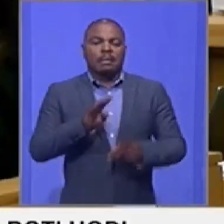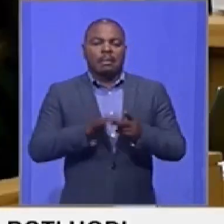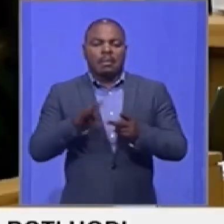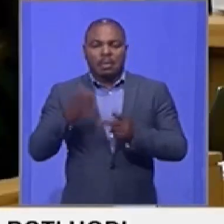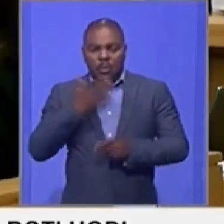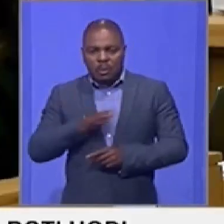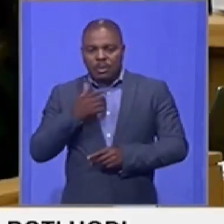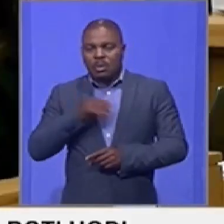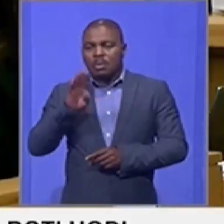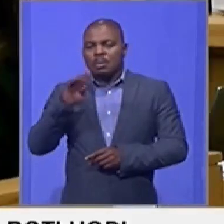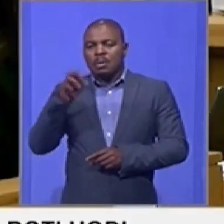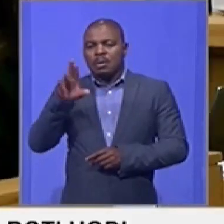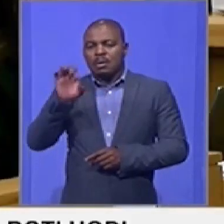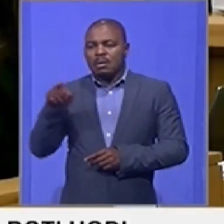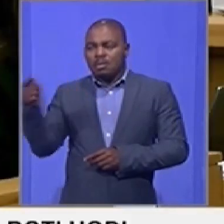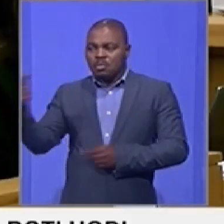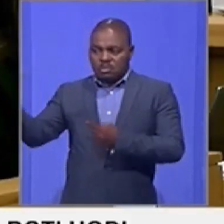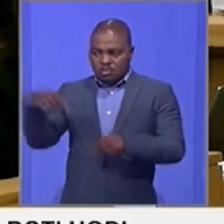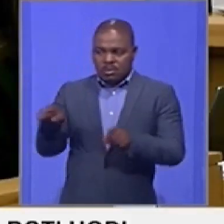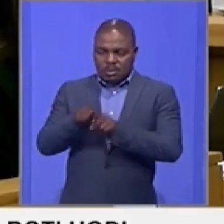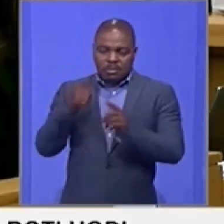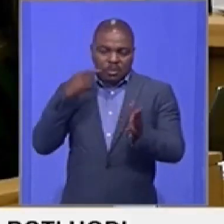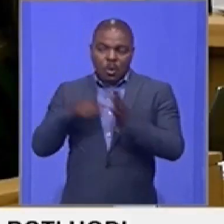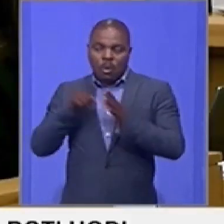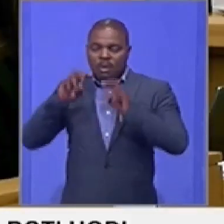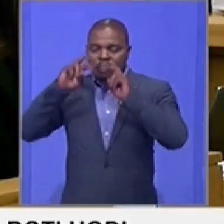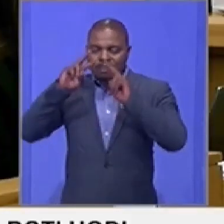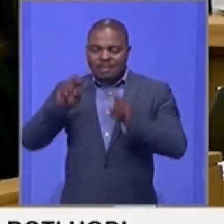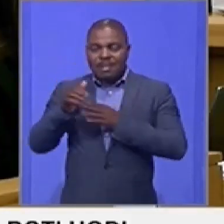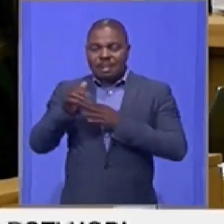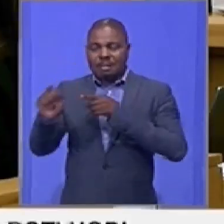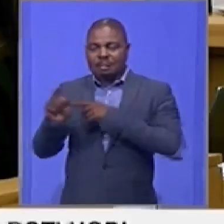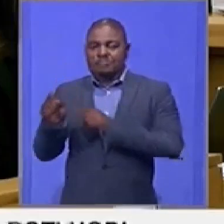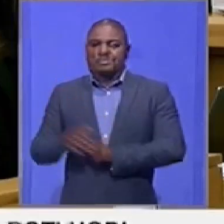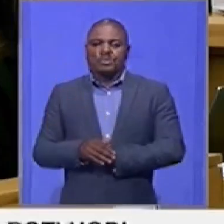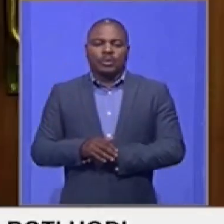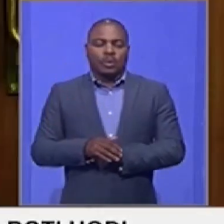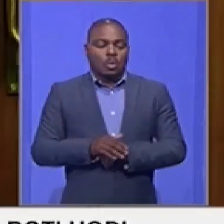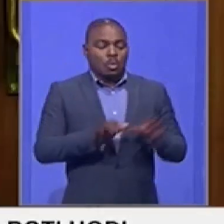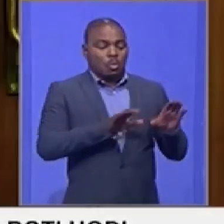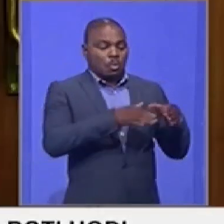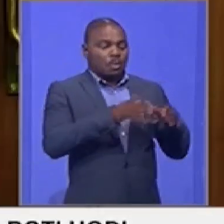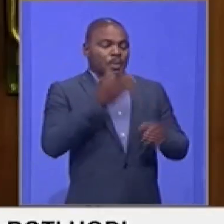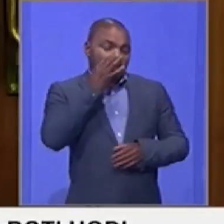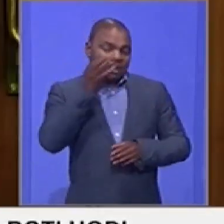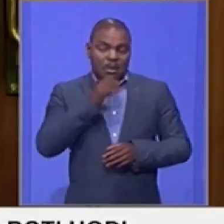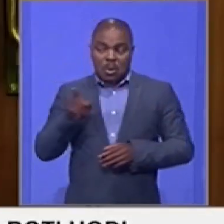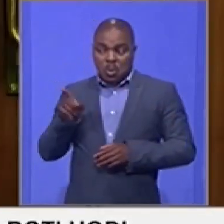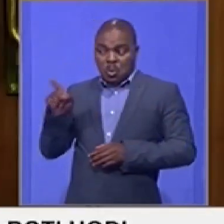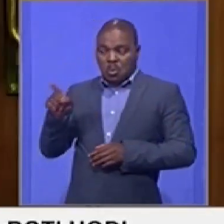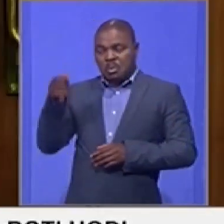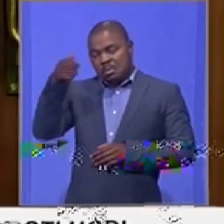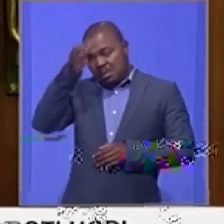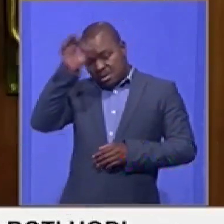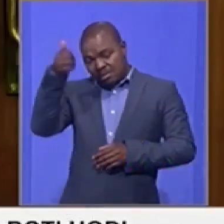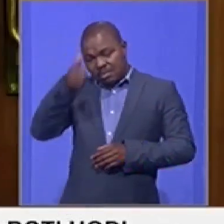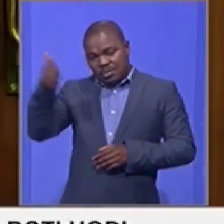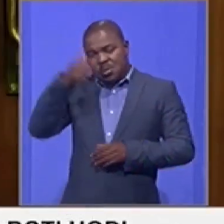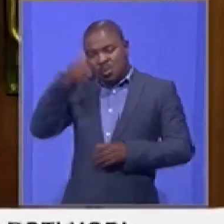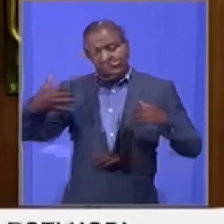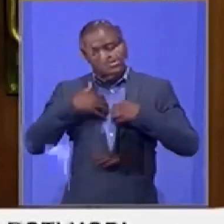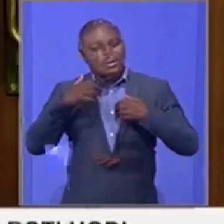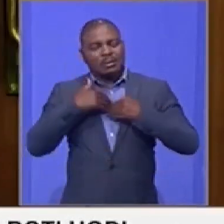ya Bega yo e leng ena iteletseng pegelo e pele. Komiti ya re Brigadier Bega a re o tshogetse sireletsego ya